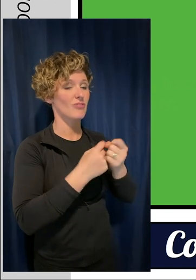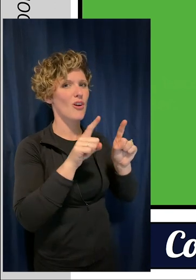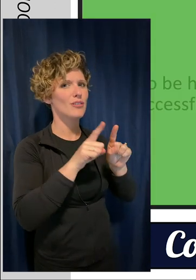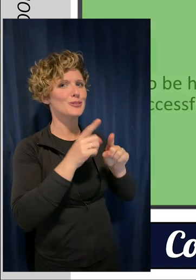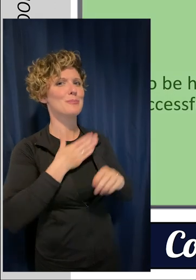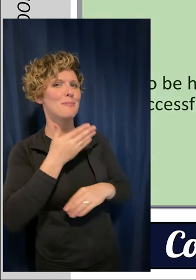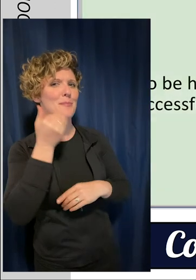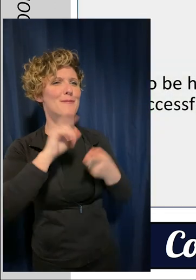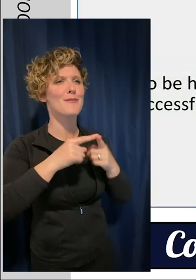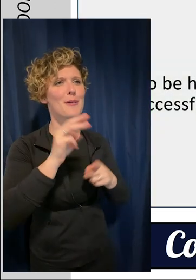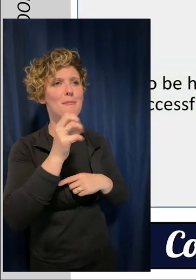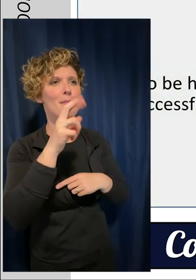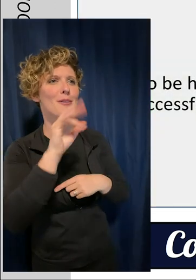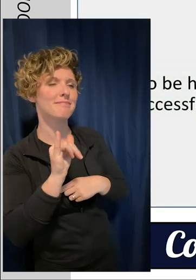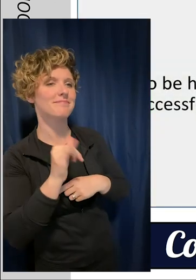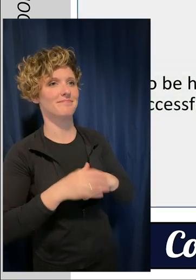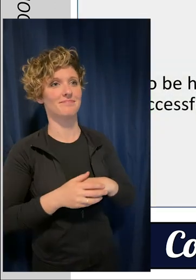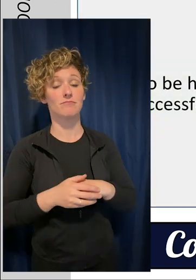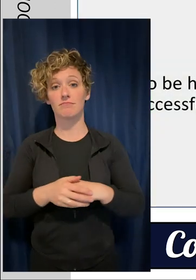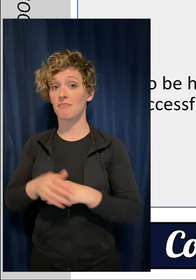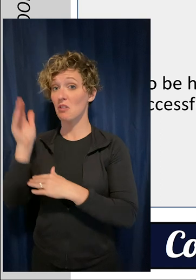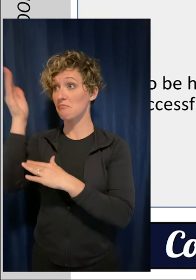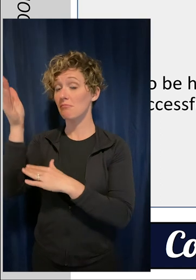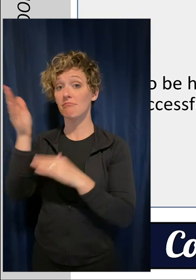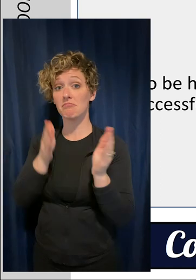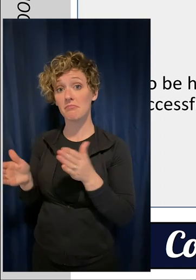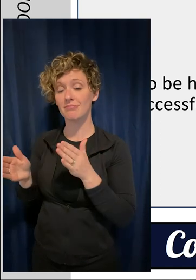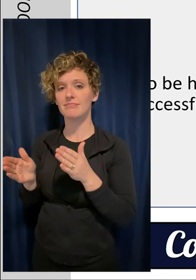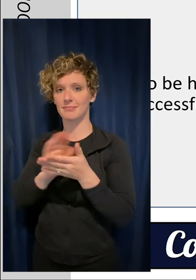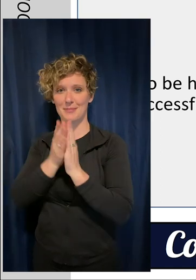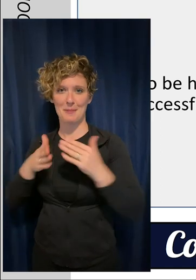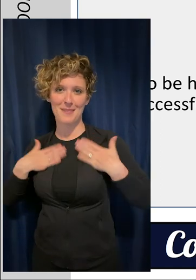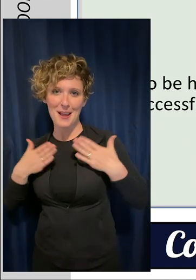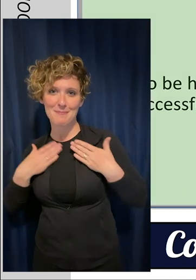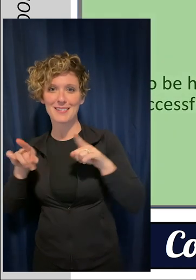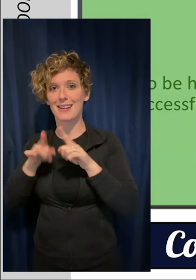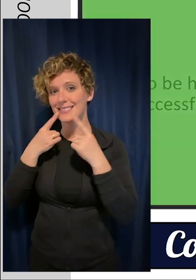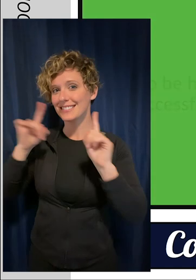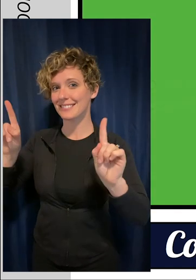Mary. In the future, Cynthia plans to be happy and successful.